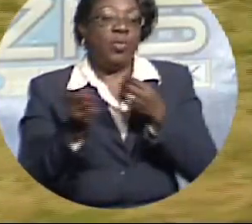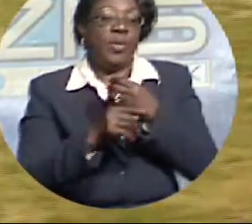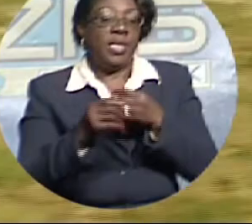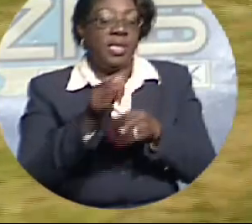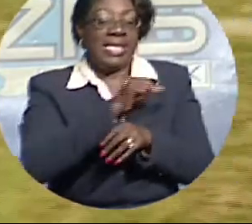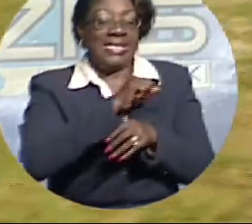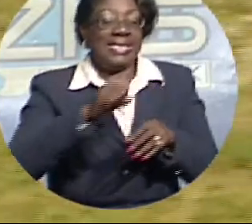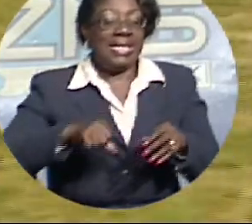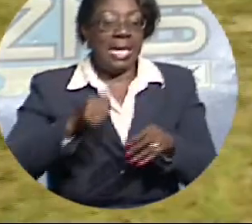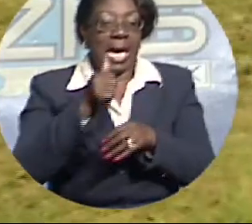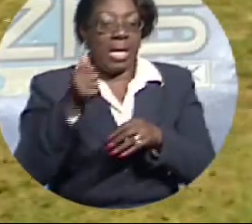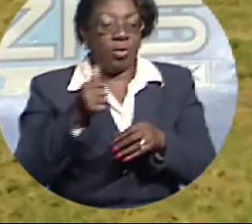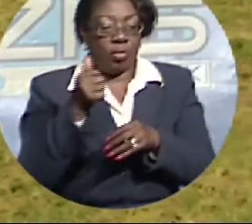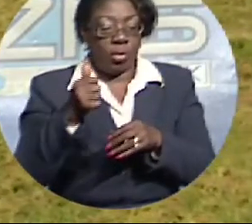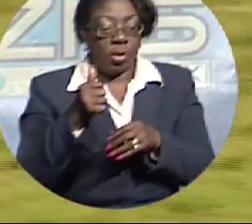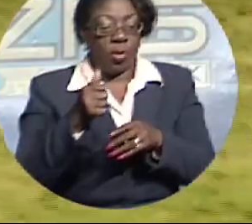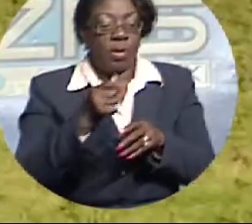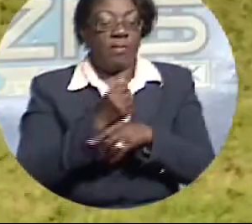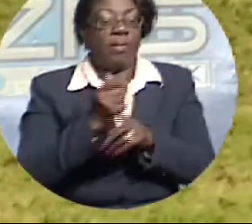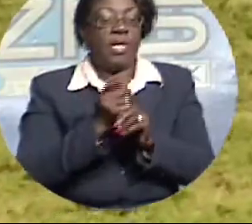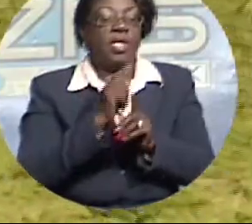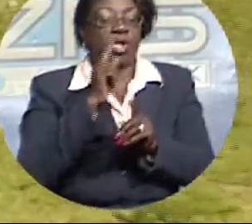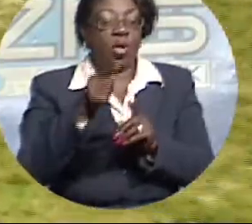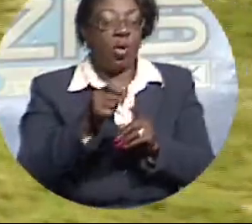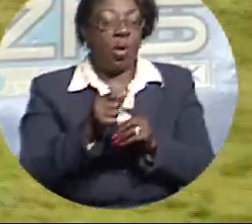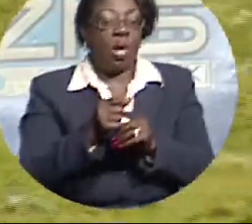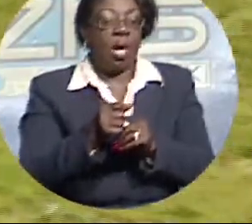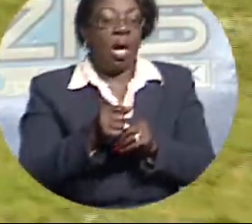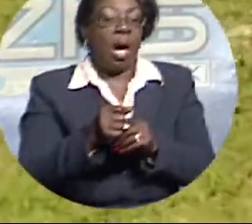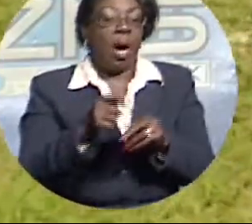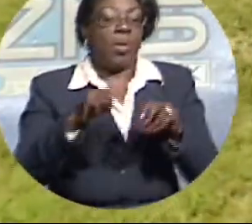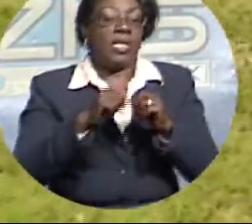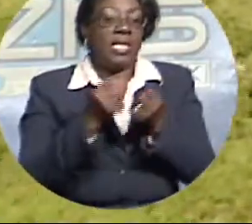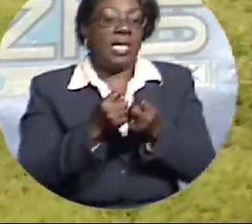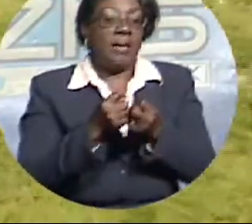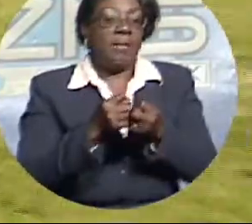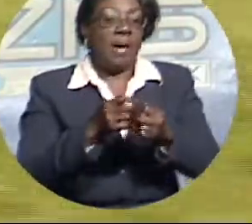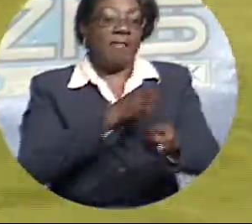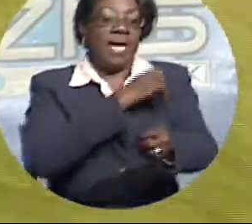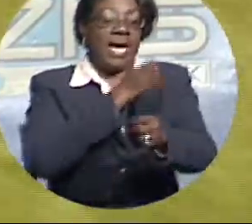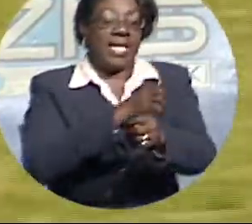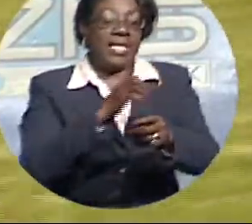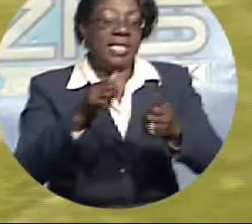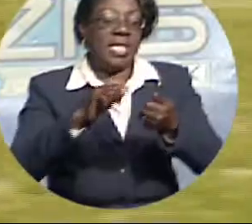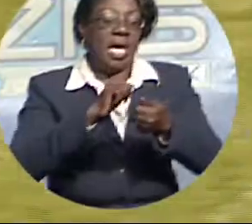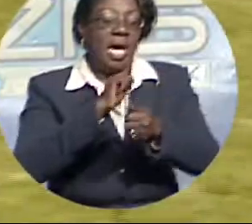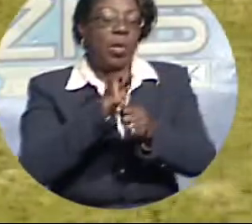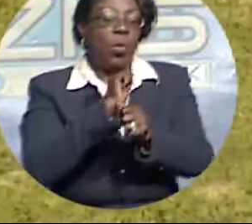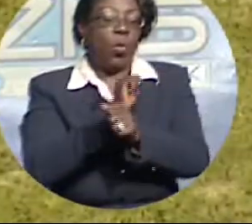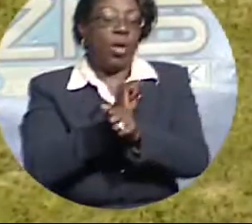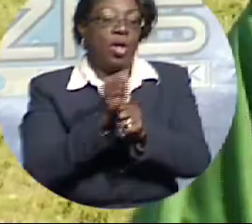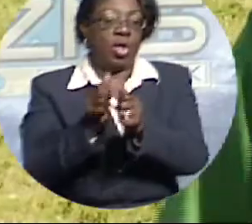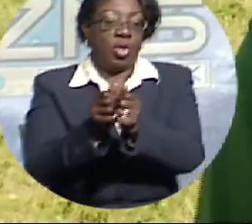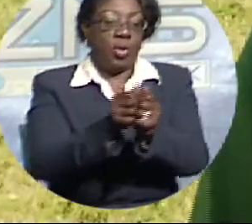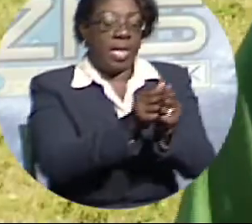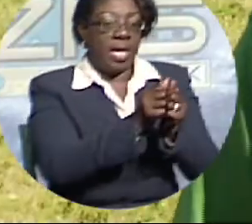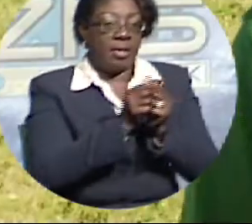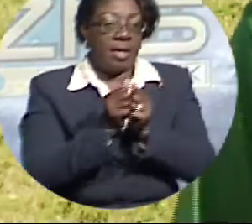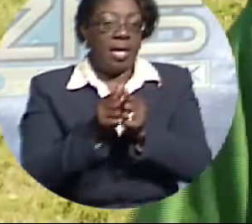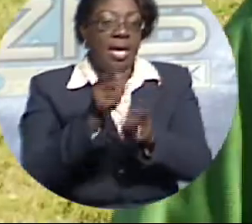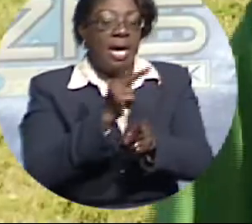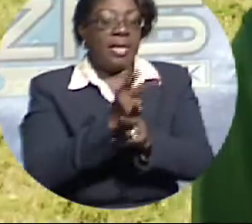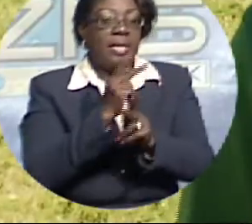in there? We have to make sure our team has chemistry, just work hard and remember all our goals and just keep